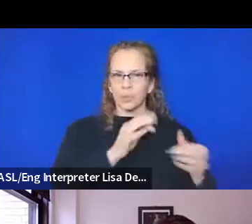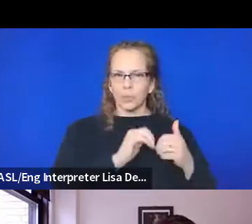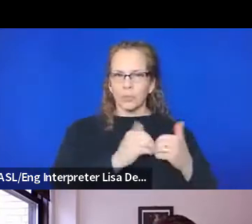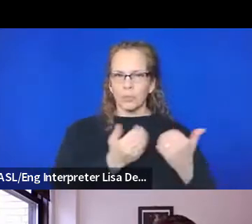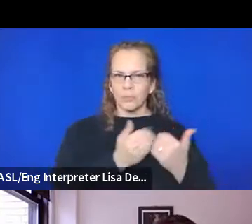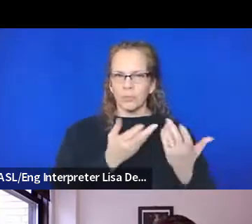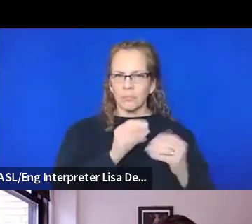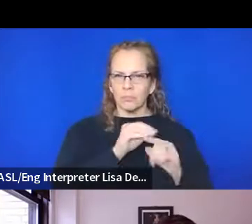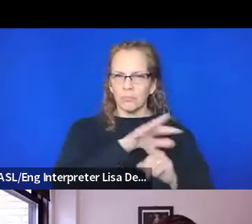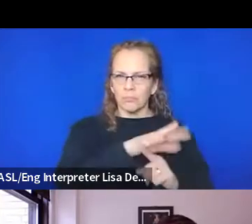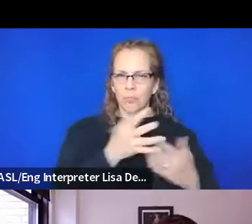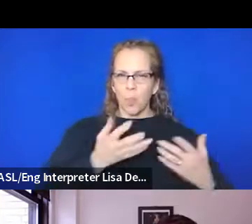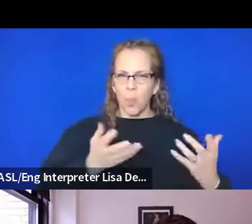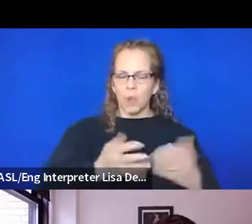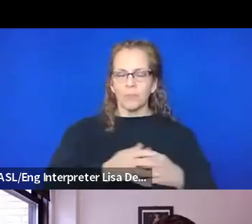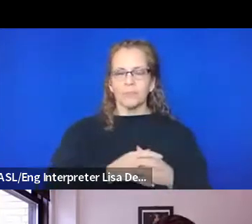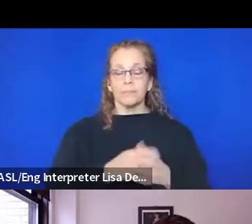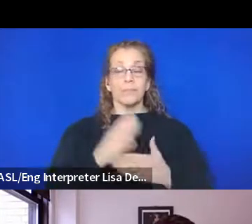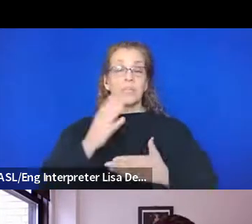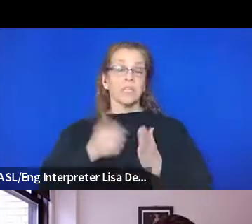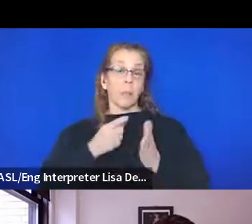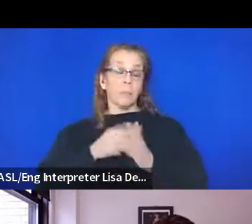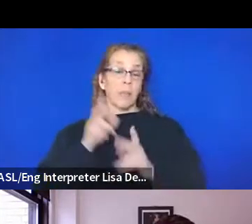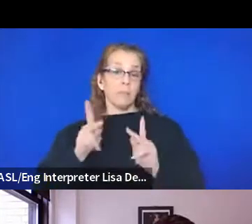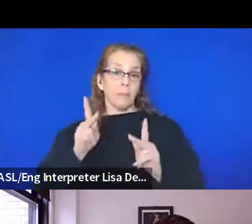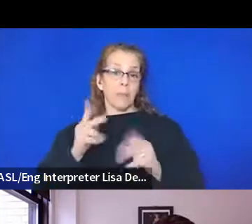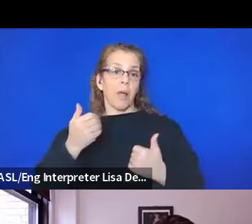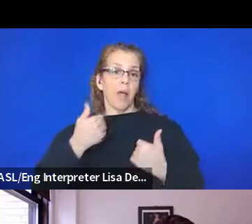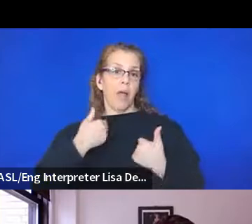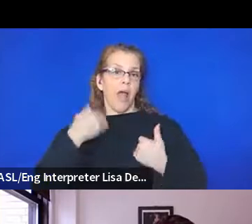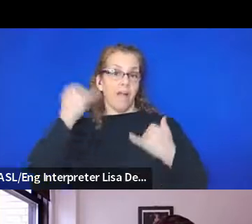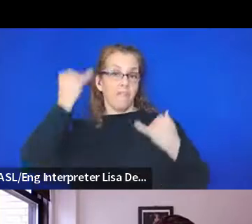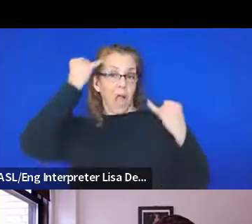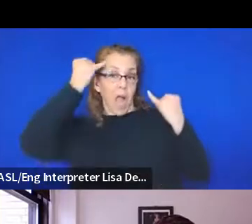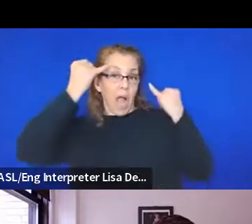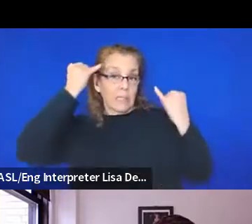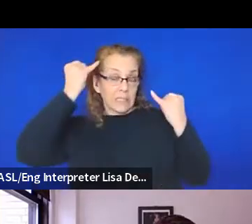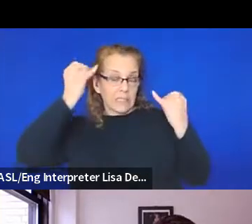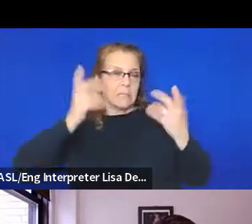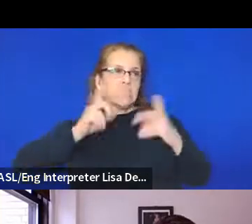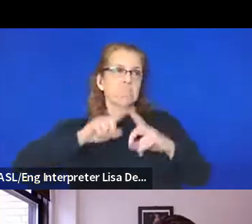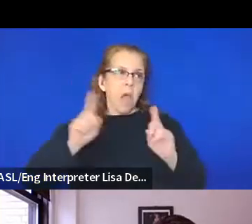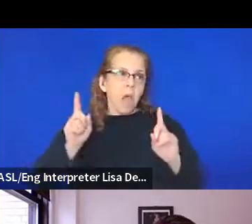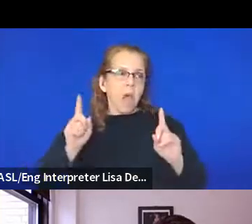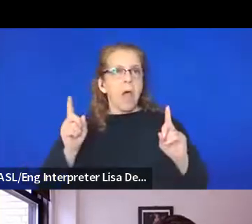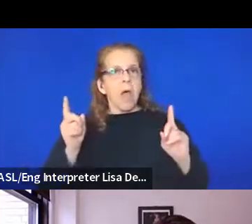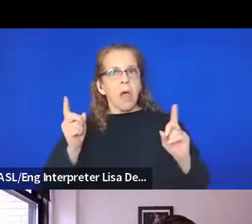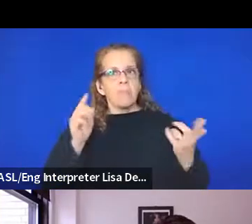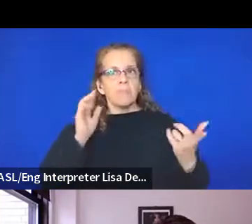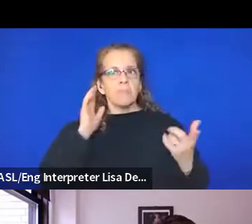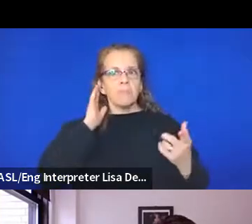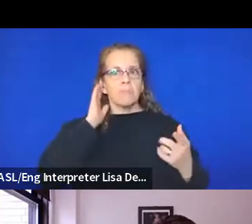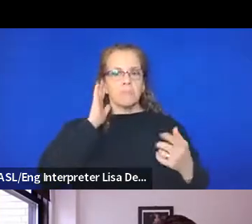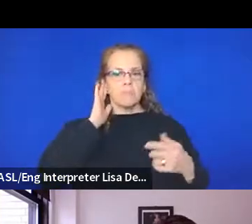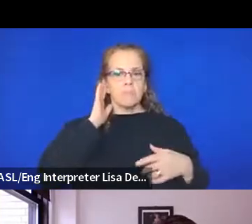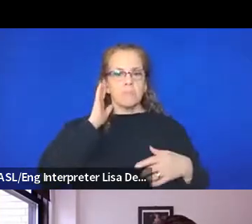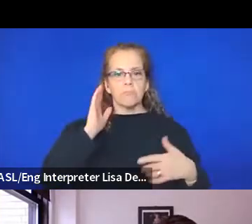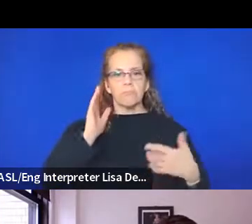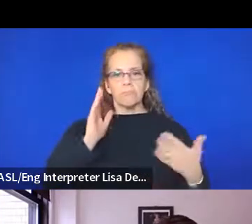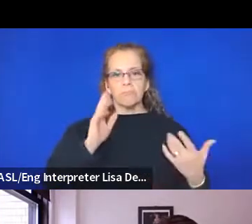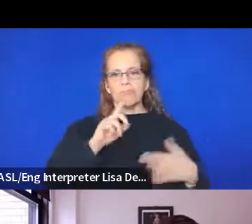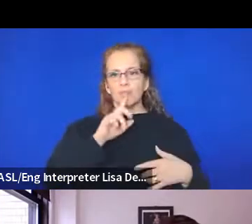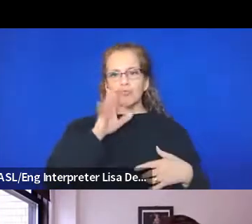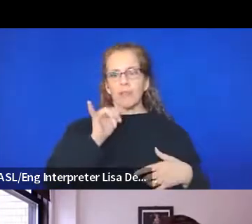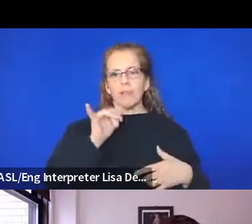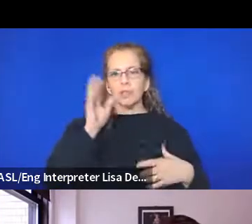and sometimes people will have some ideas, but mostly it's, I think it's just, it's you're